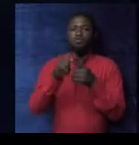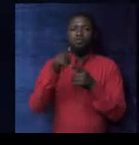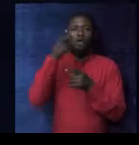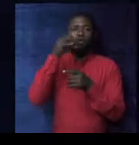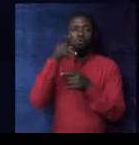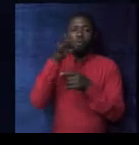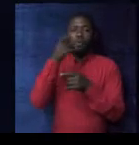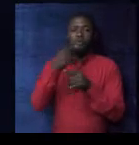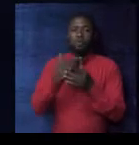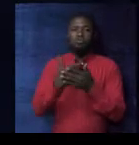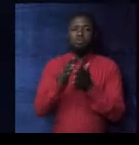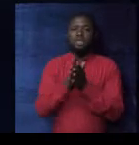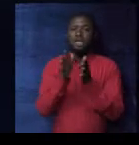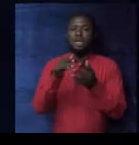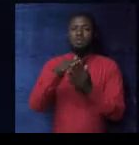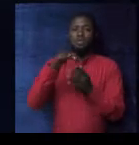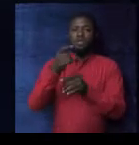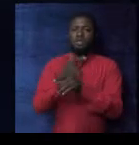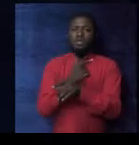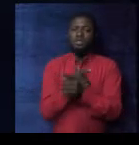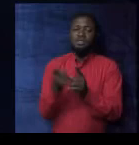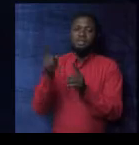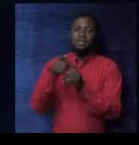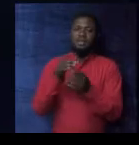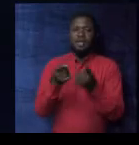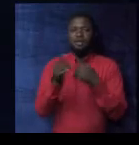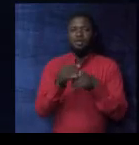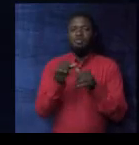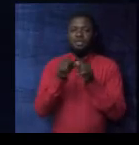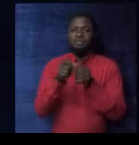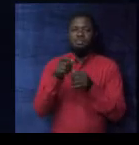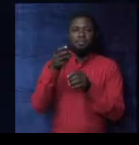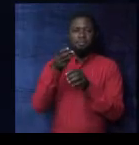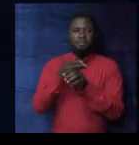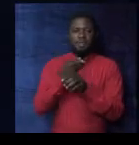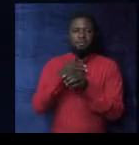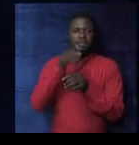General Studies lesson. Till I come your way, next time, remain wonderful mathematicians.